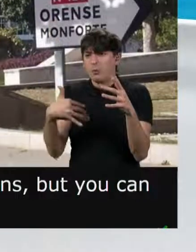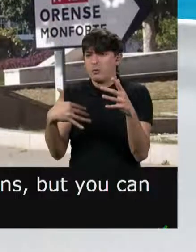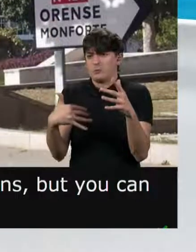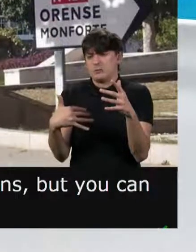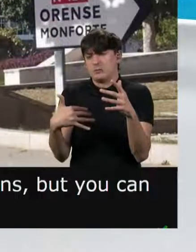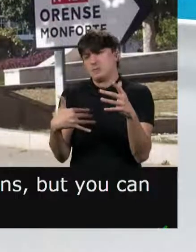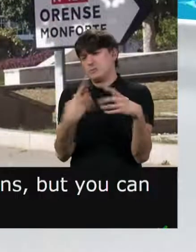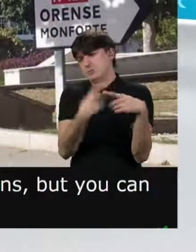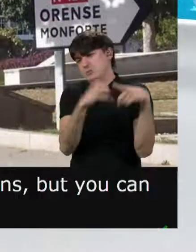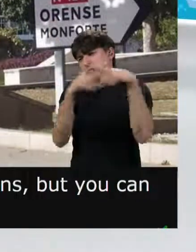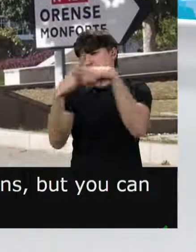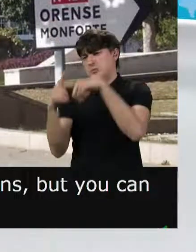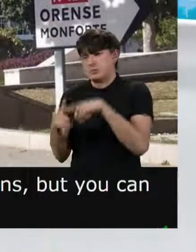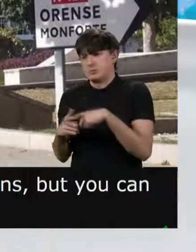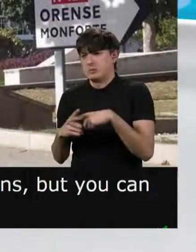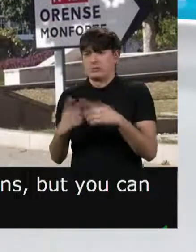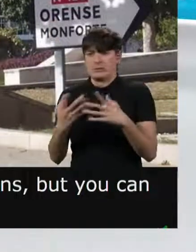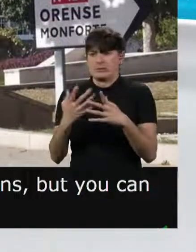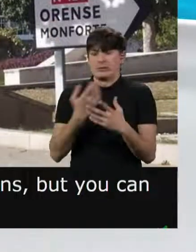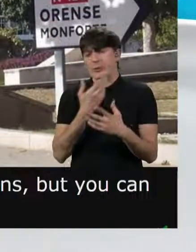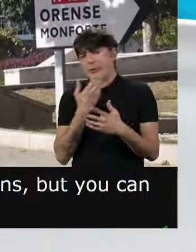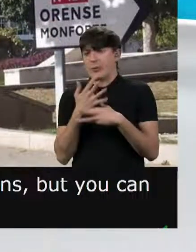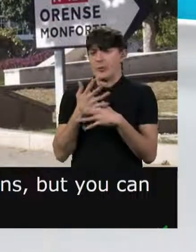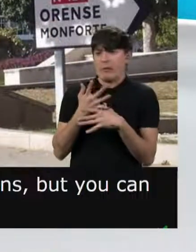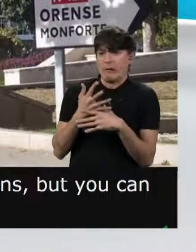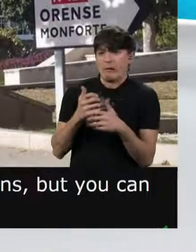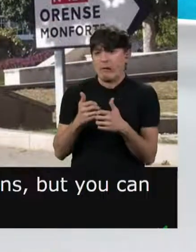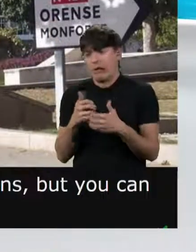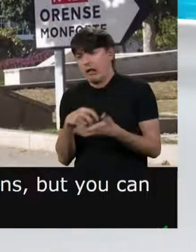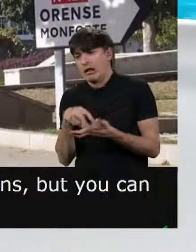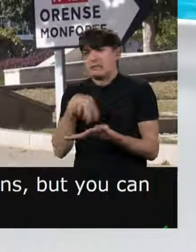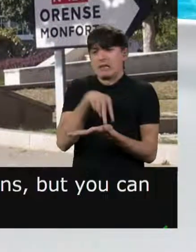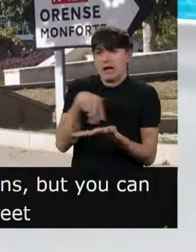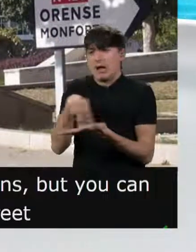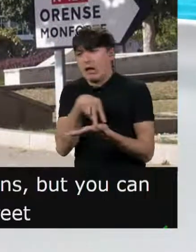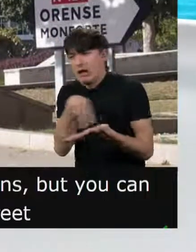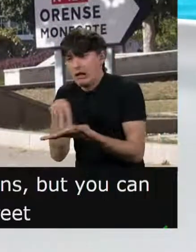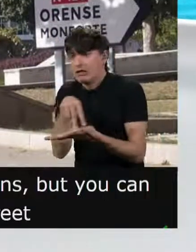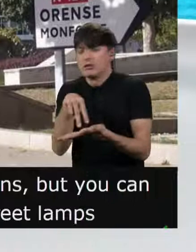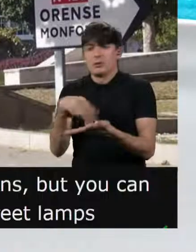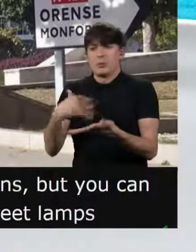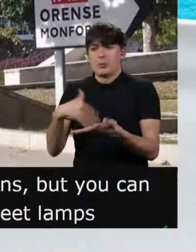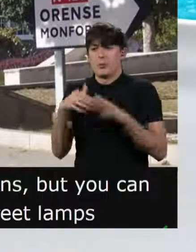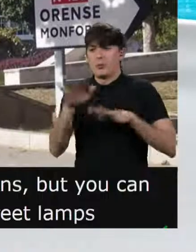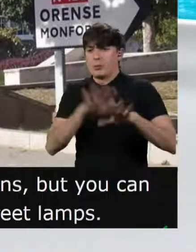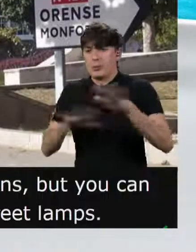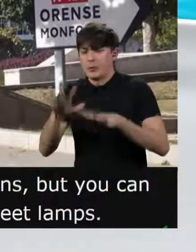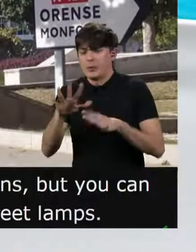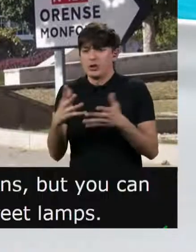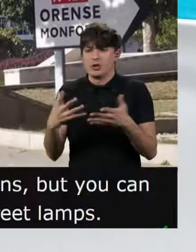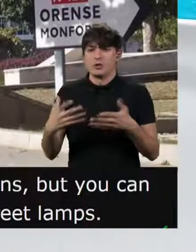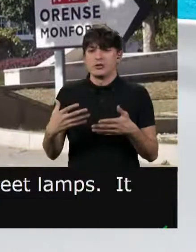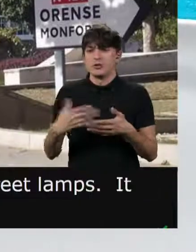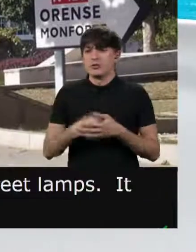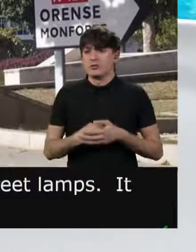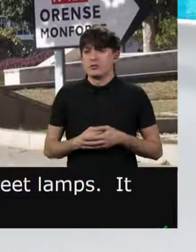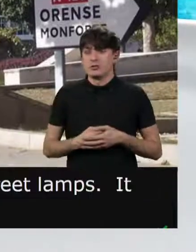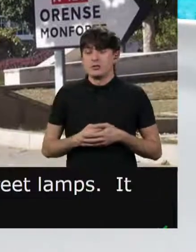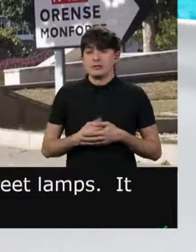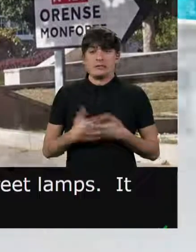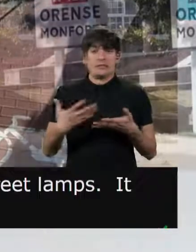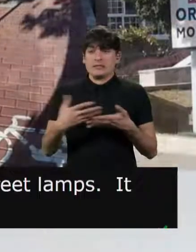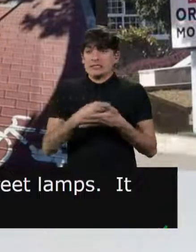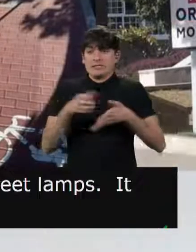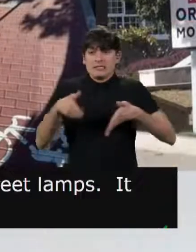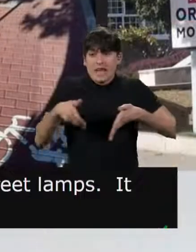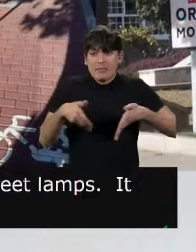trees, there are street lamps. It looks like a obstacle race. Well, here